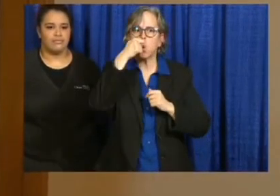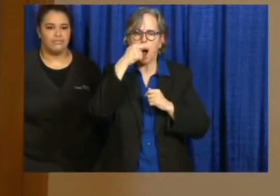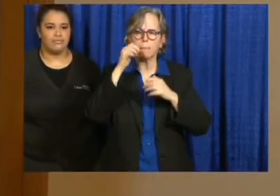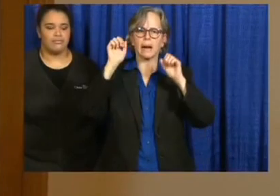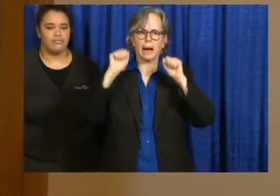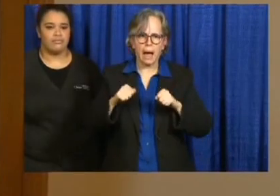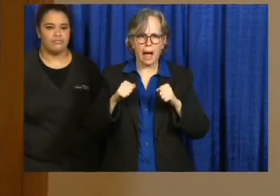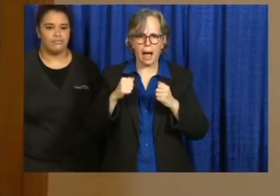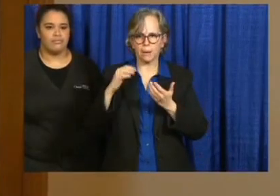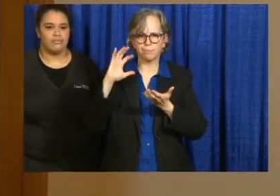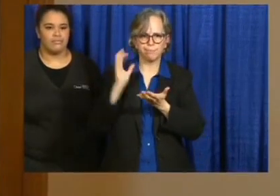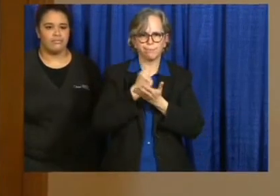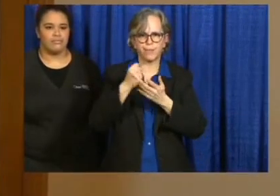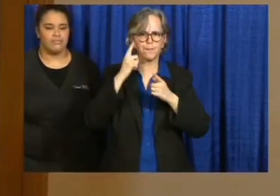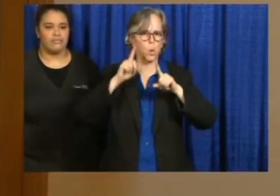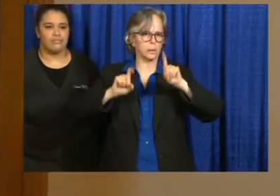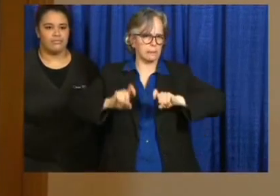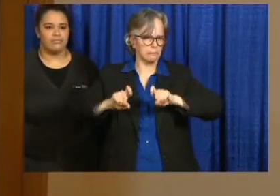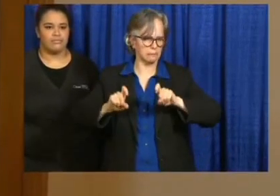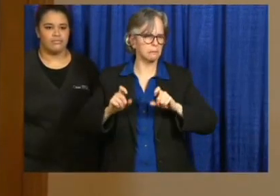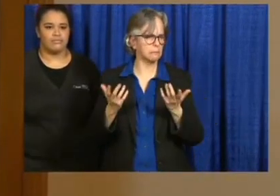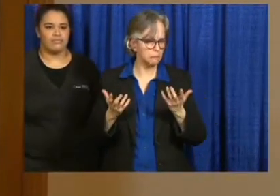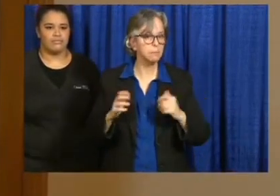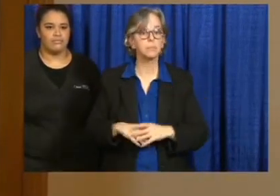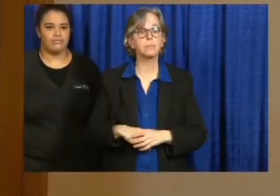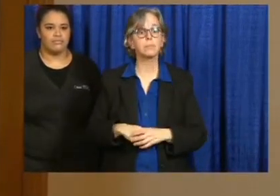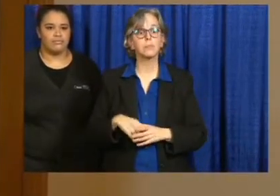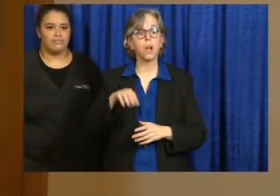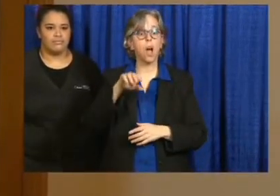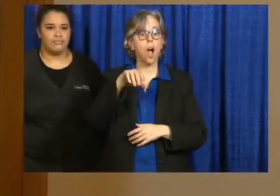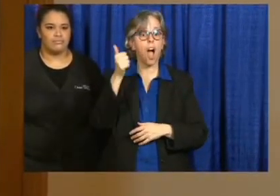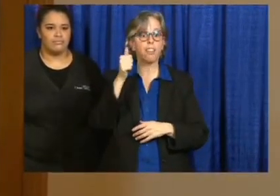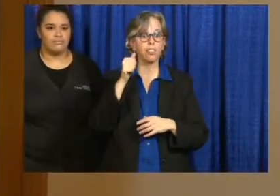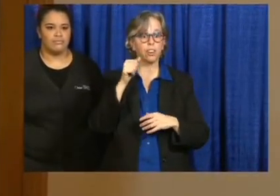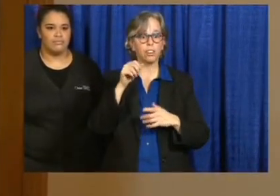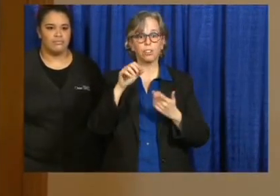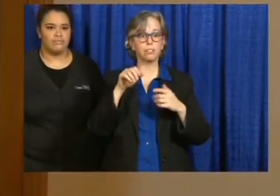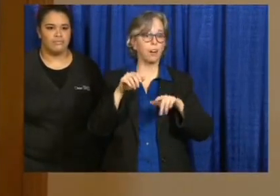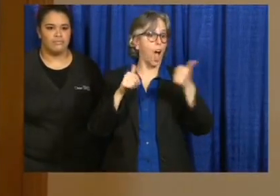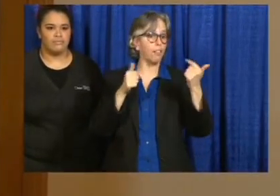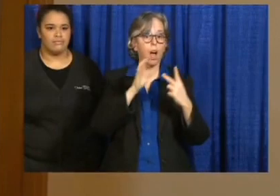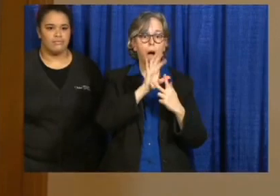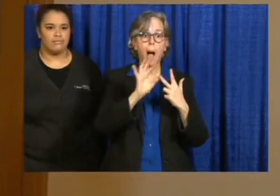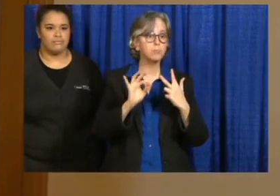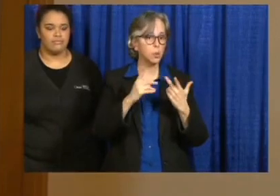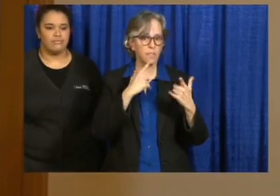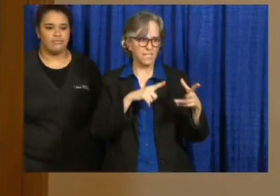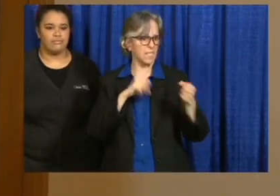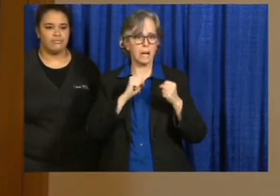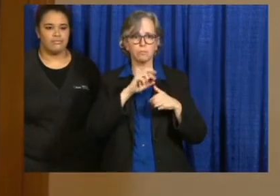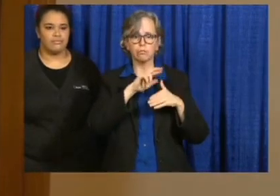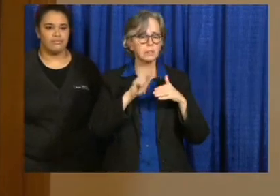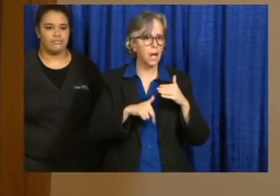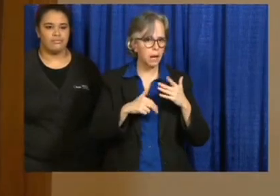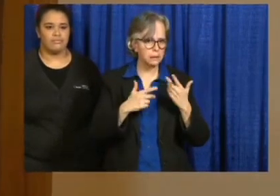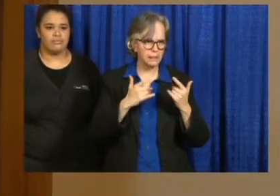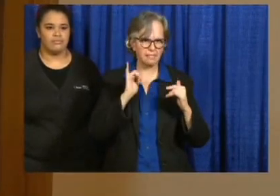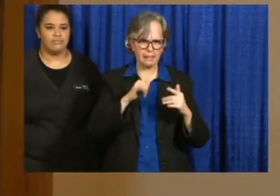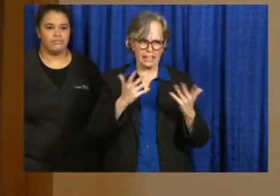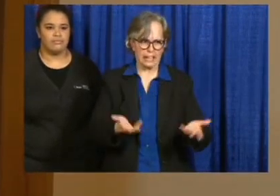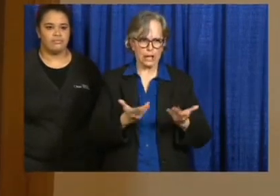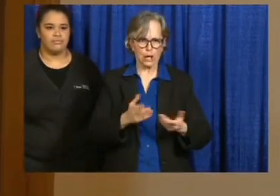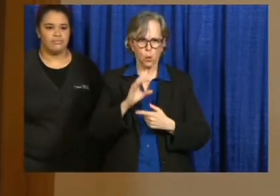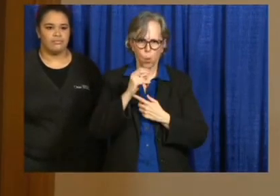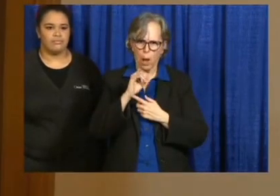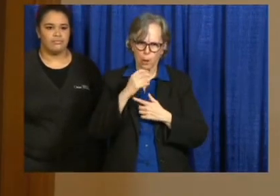That said, the other alternative to these faster turnaround times in state and more for outpatient,